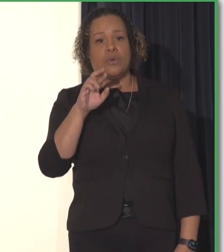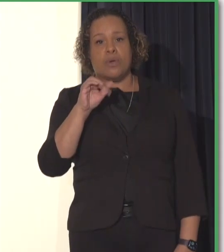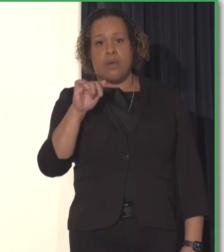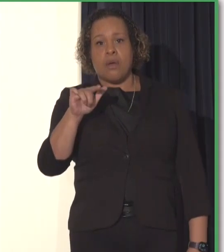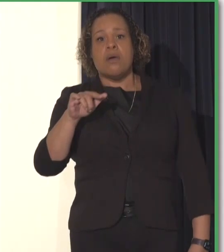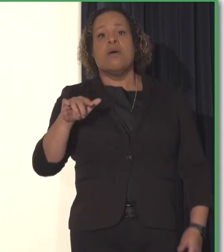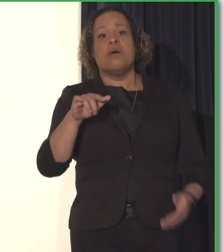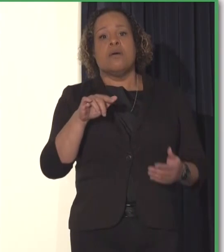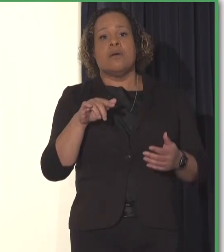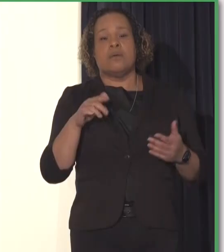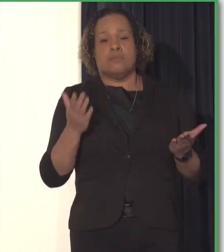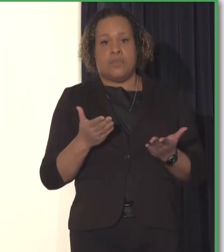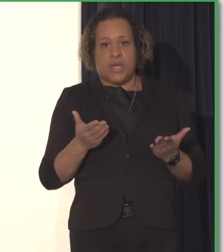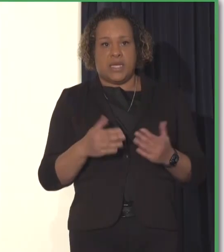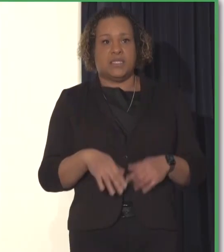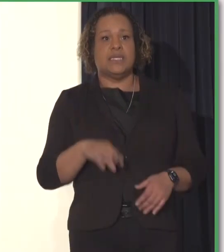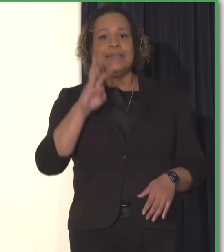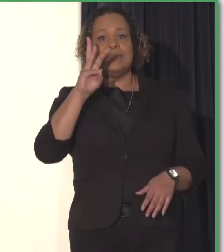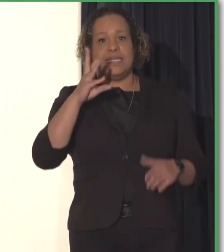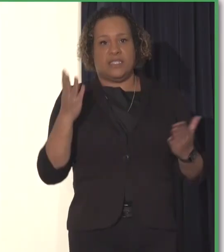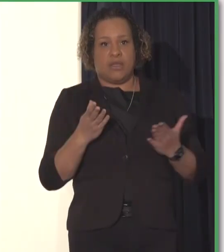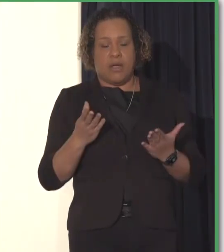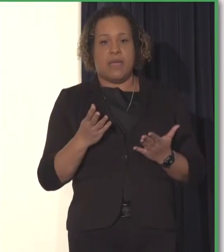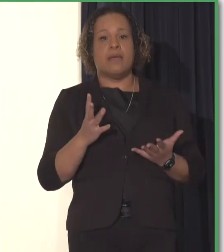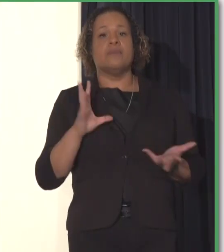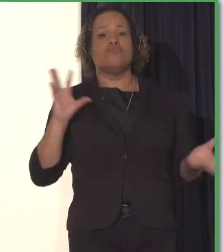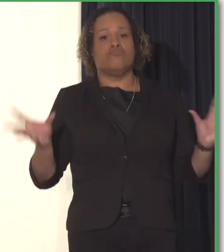6 are present, sir. We have a quorum.